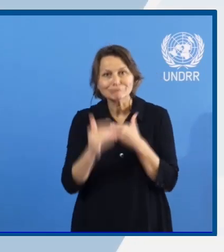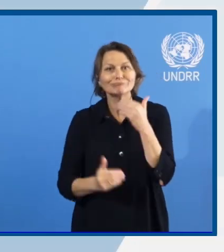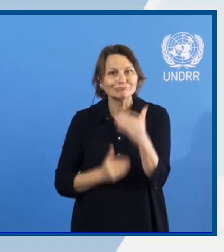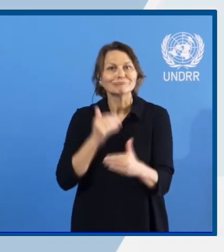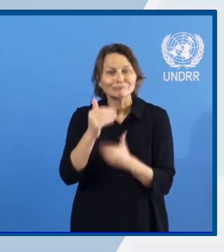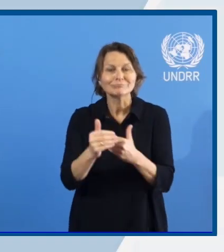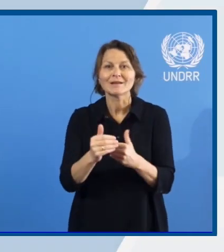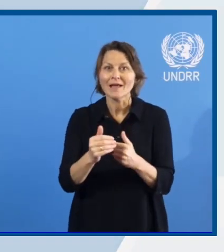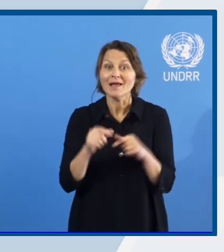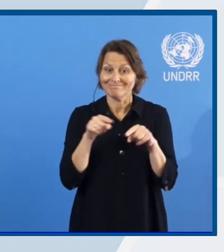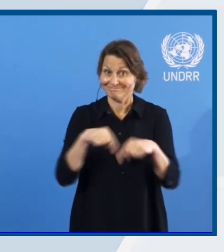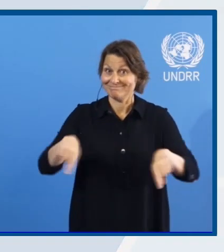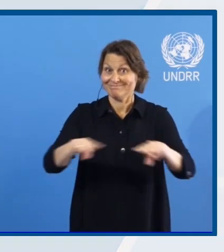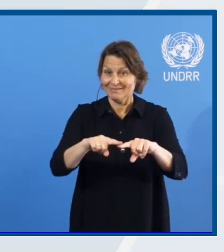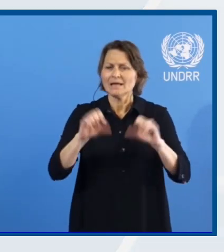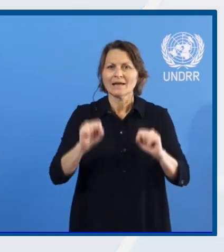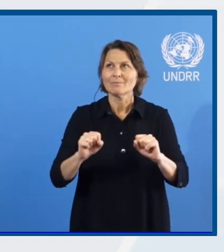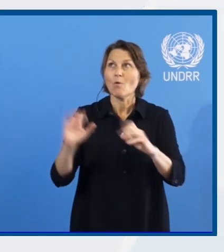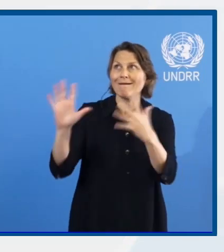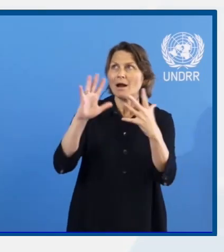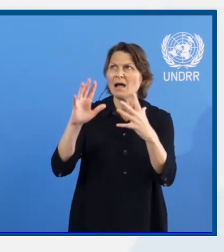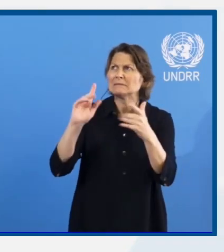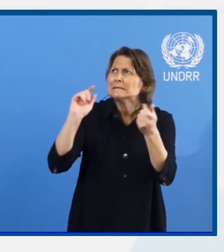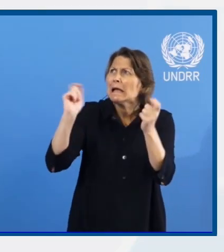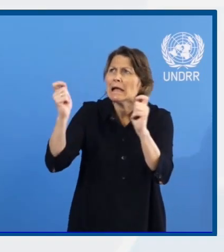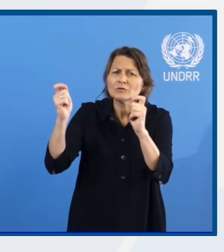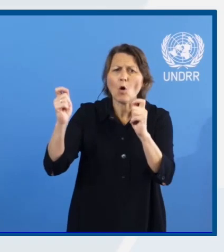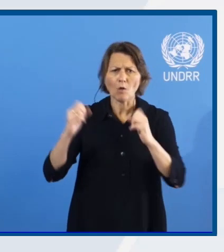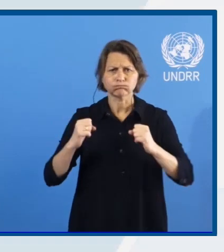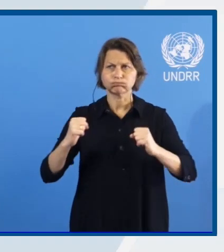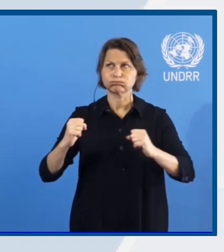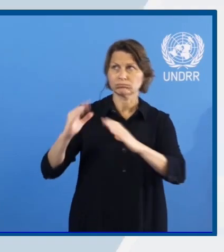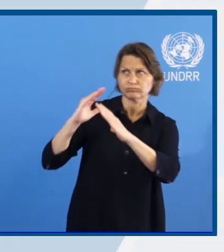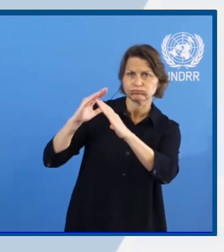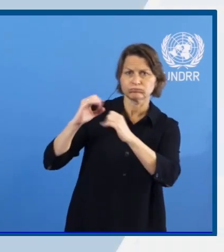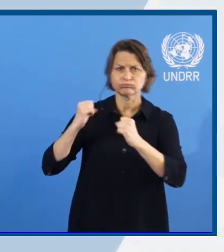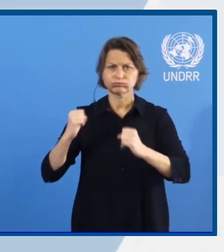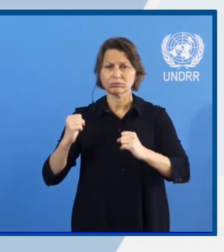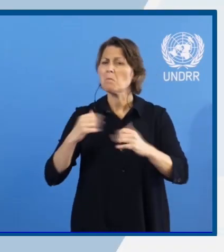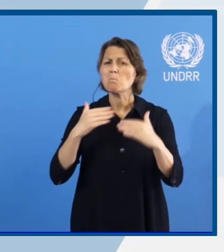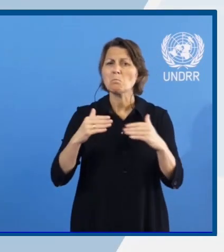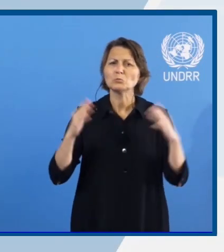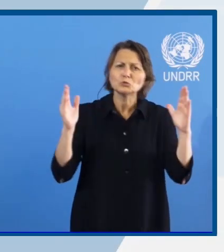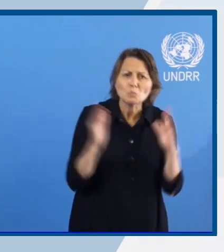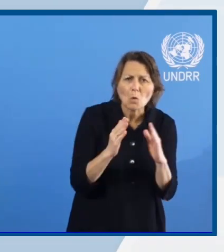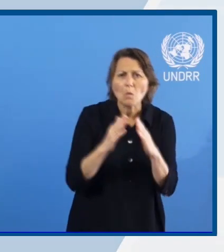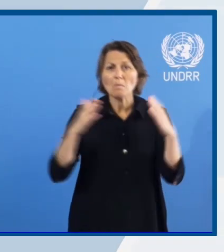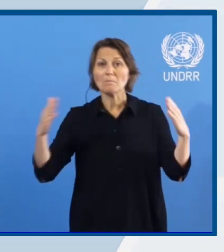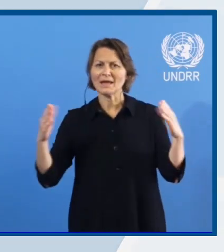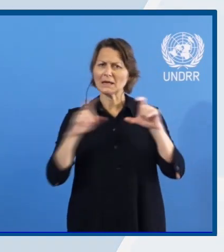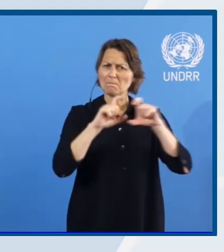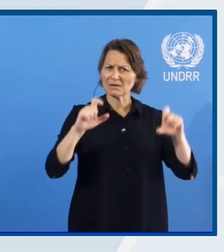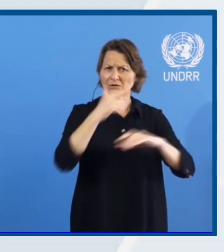to climate change, whether for smaller or larger businesses, requires significant effort in educating the